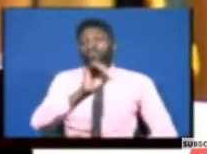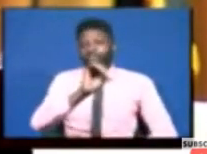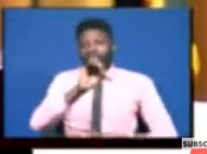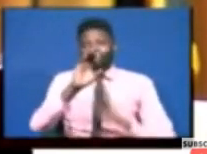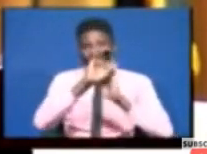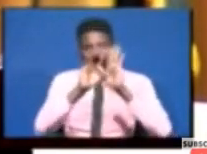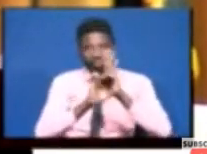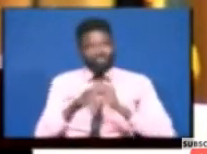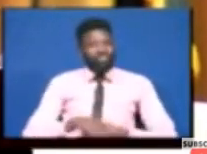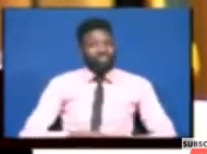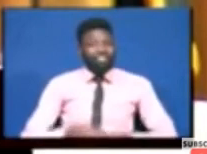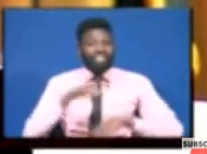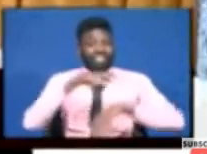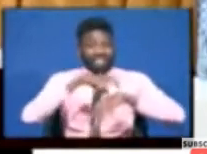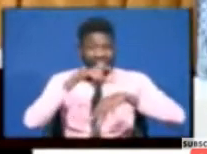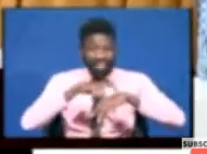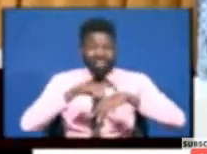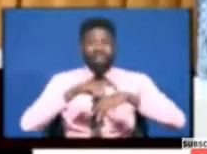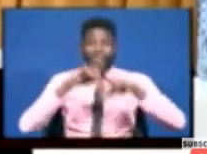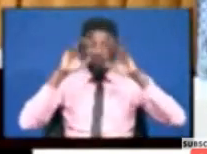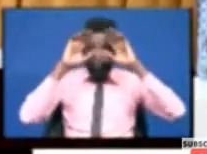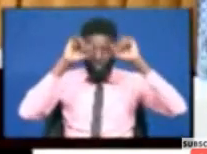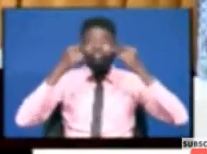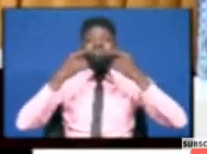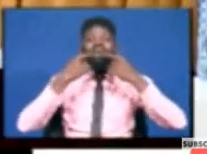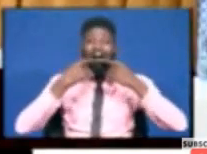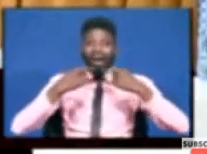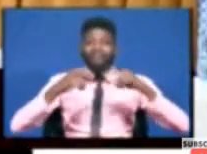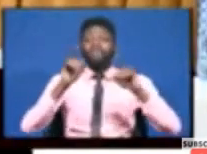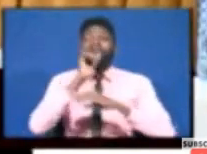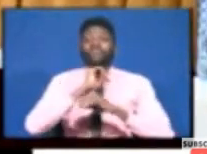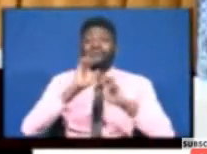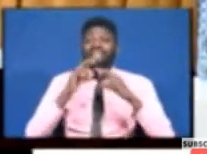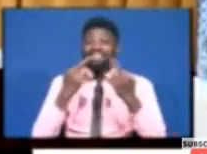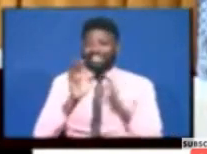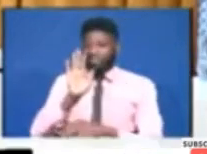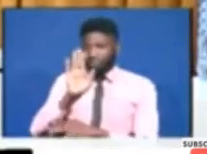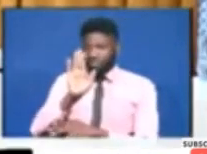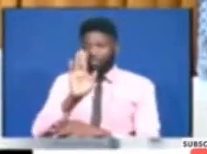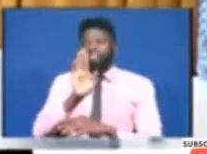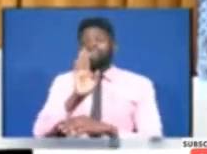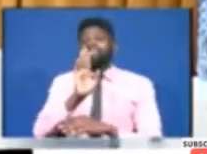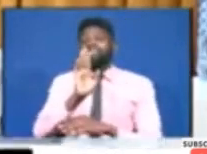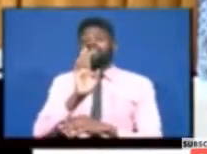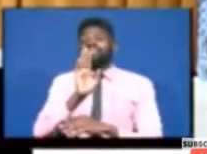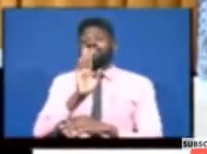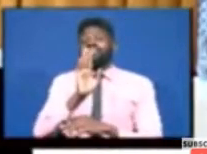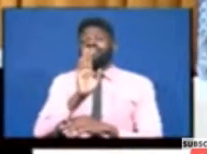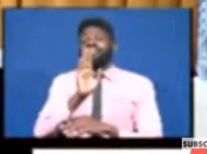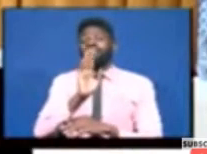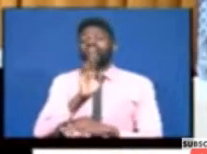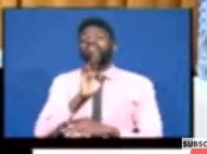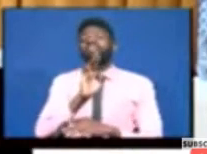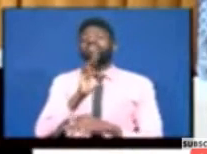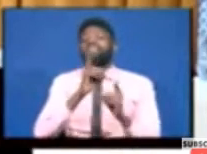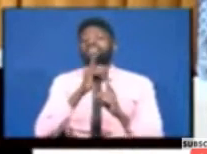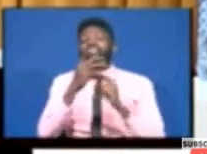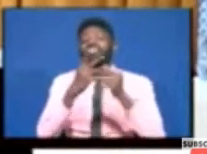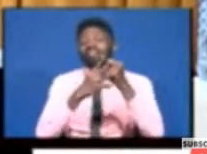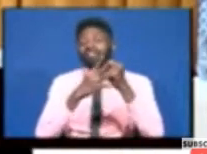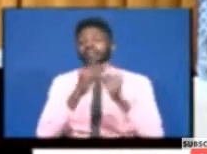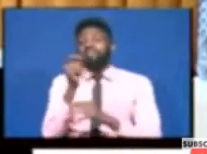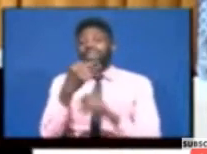declaration of results of the presidential election of 9th August 2022 shows that